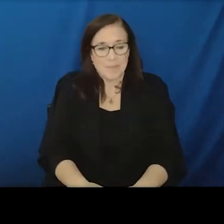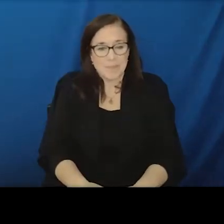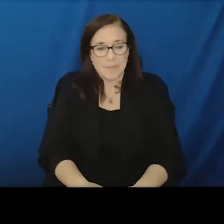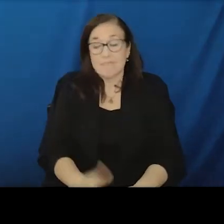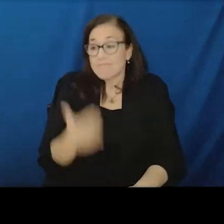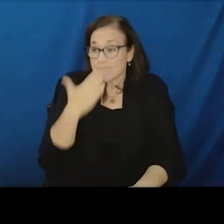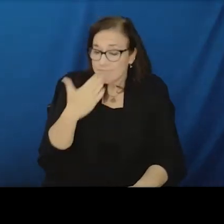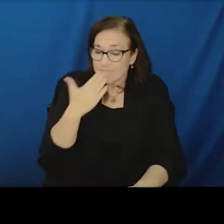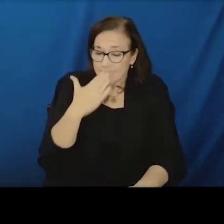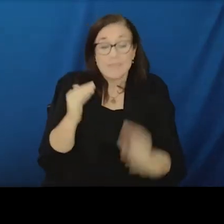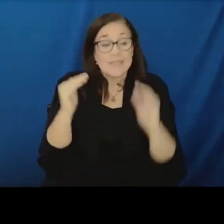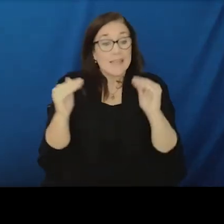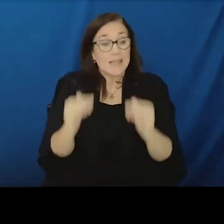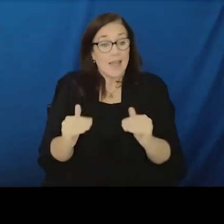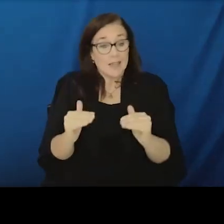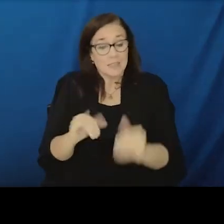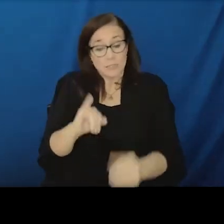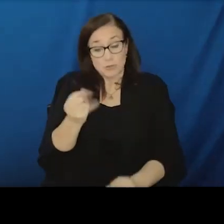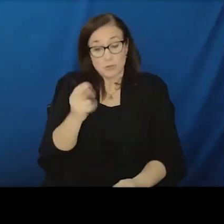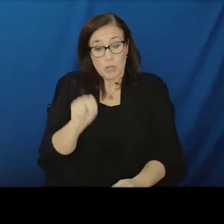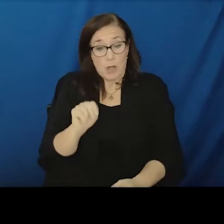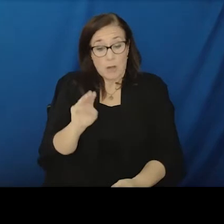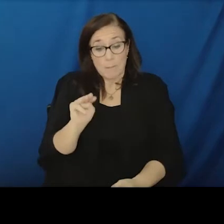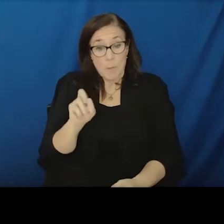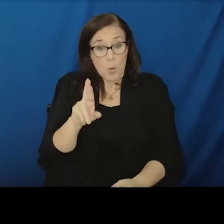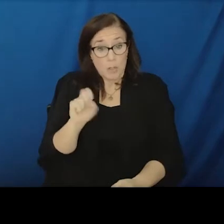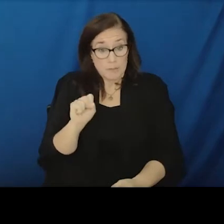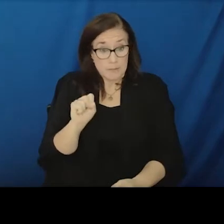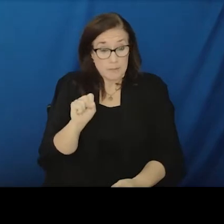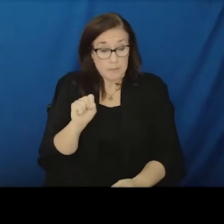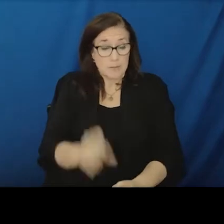Thank you. Our next speaker is John Morse.